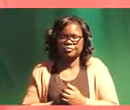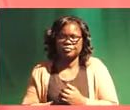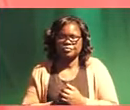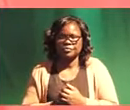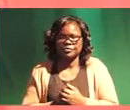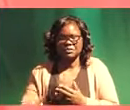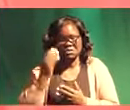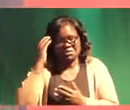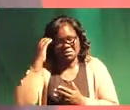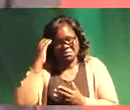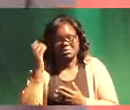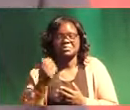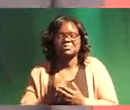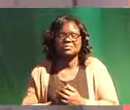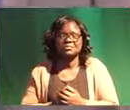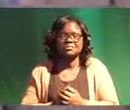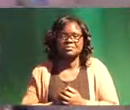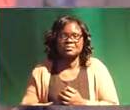Anajulikana.